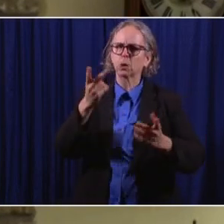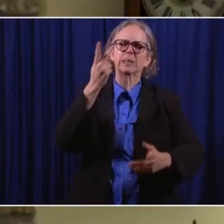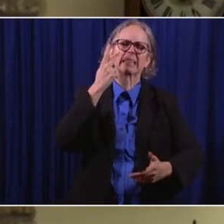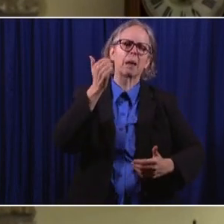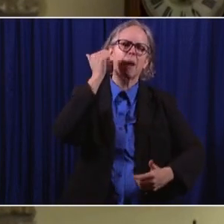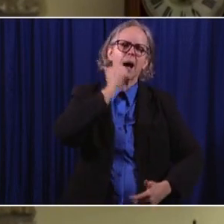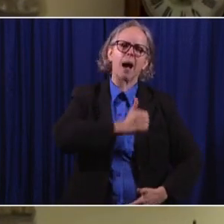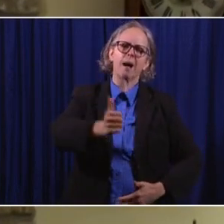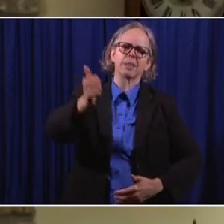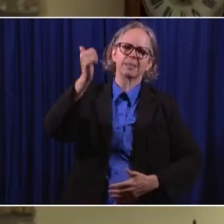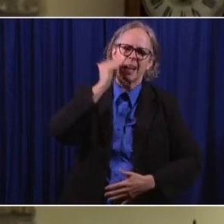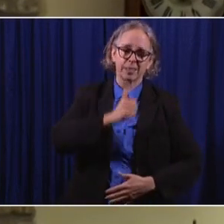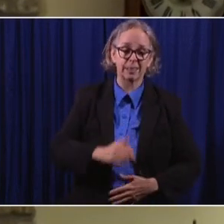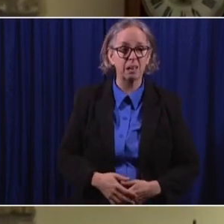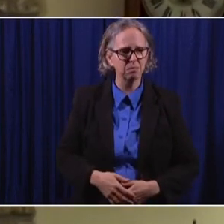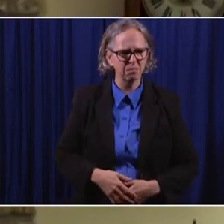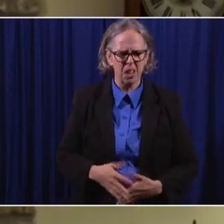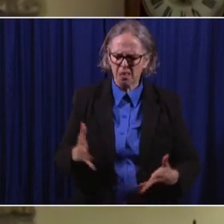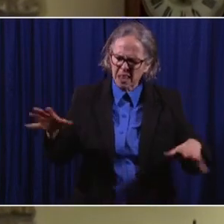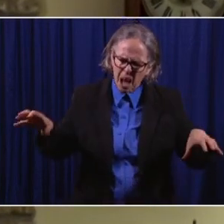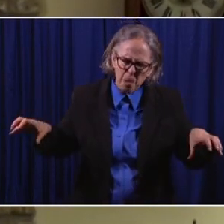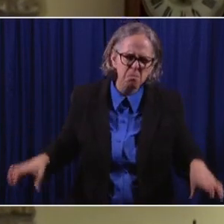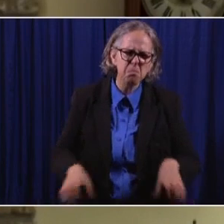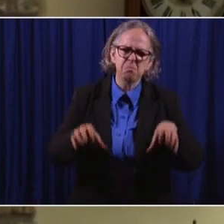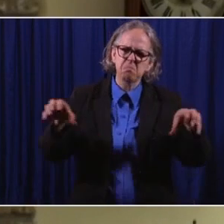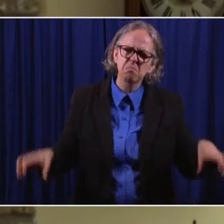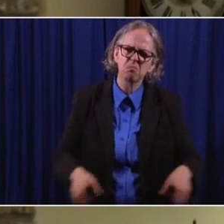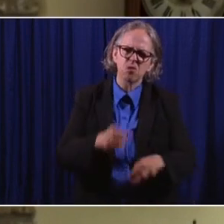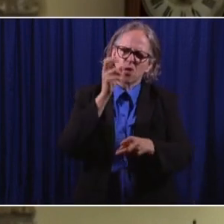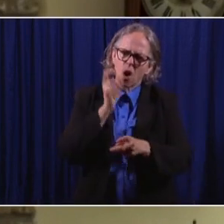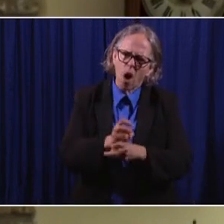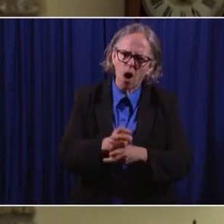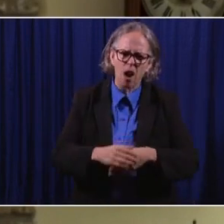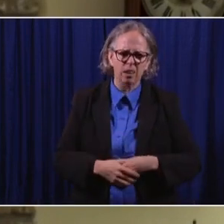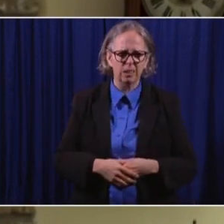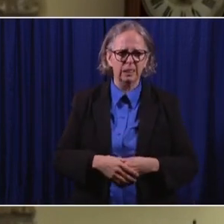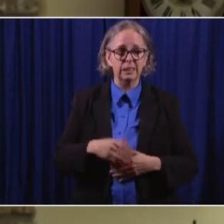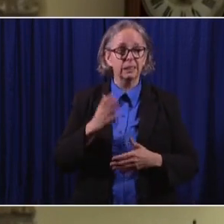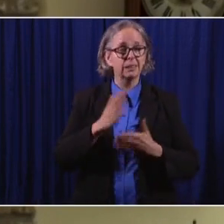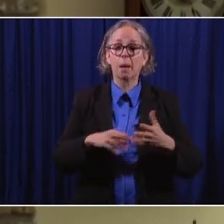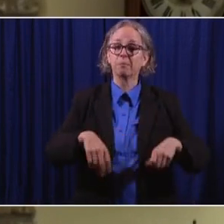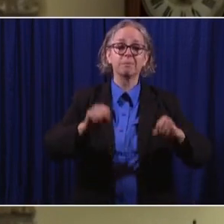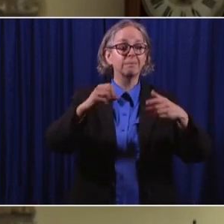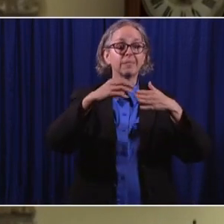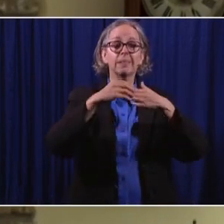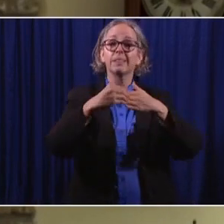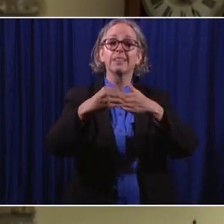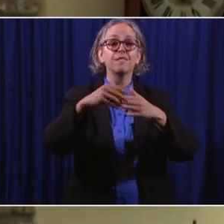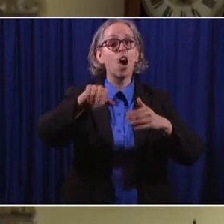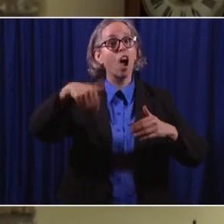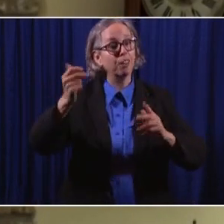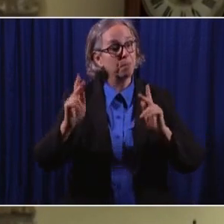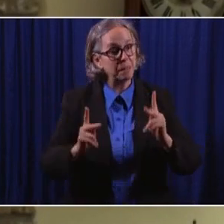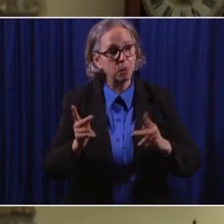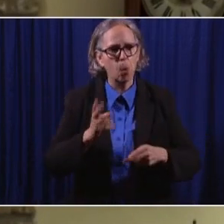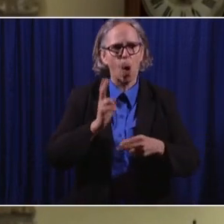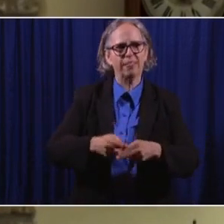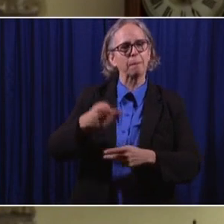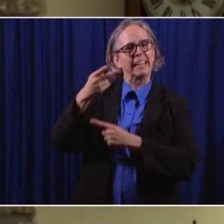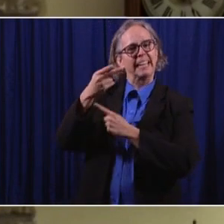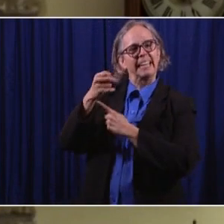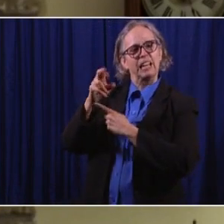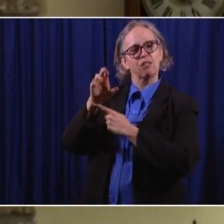through this pandemic. Some of them are shining light for others. We call them heroes of hope. Here's one that we'd like